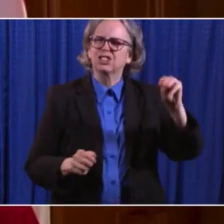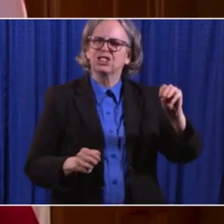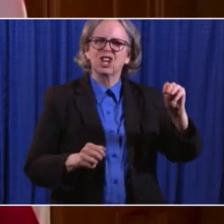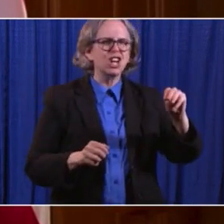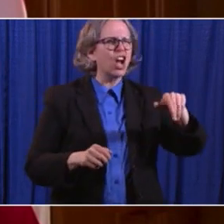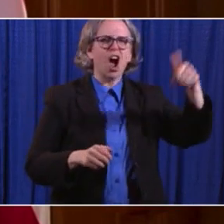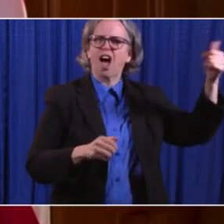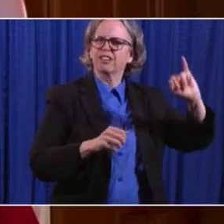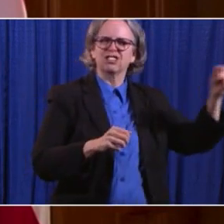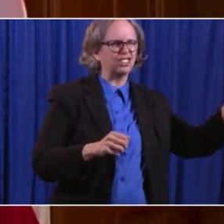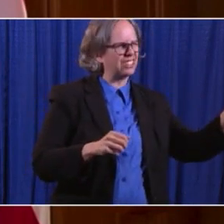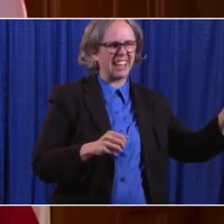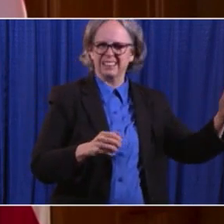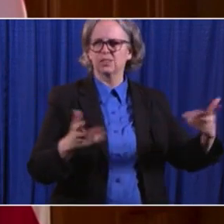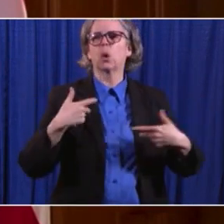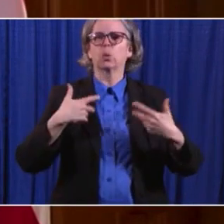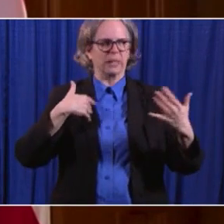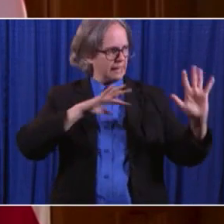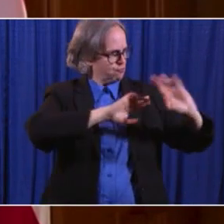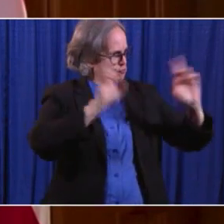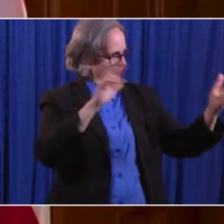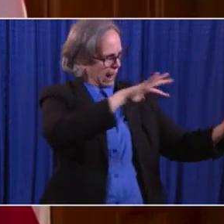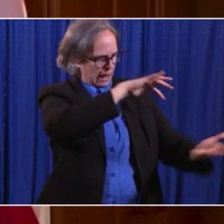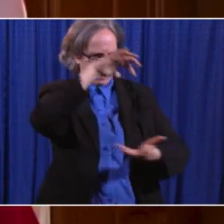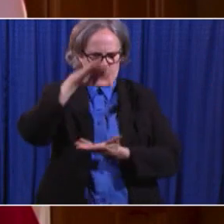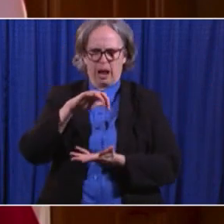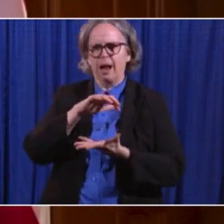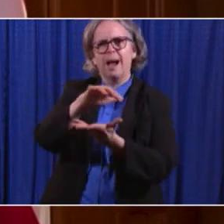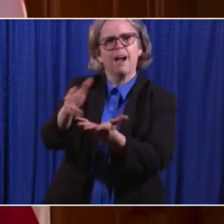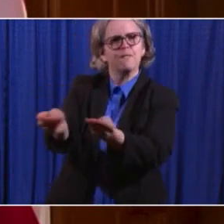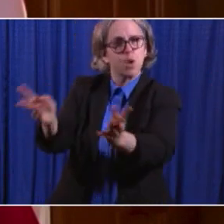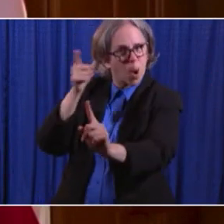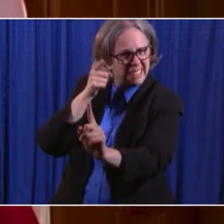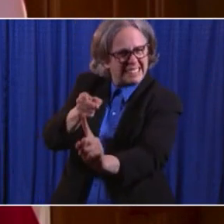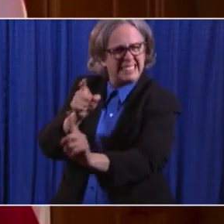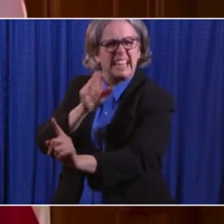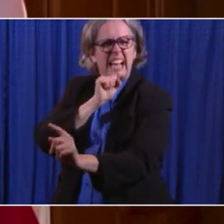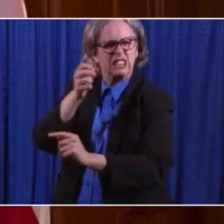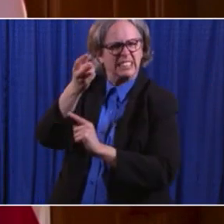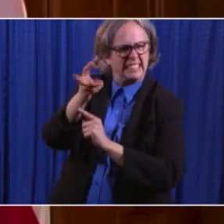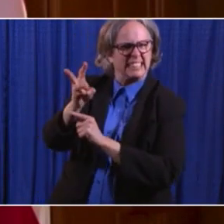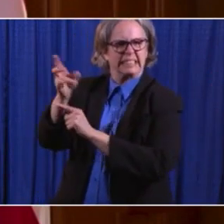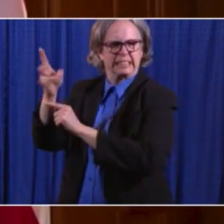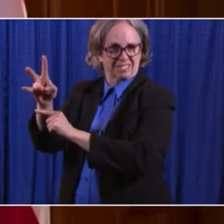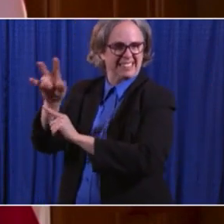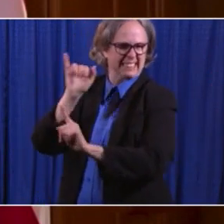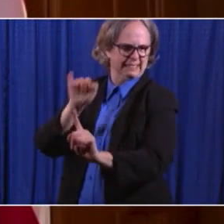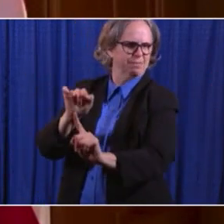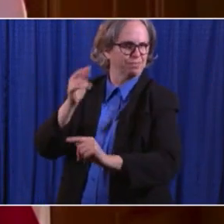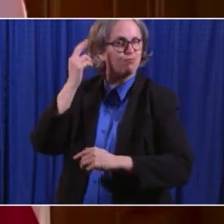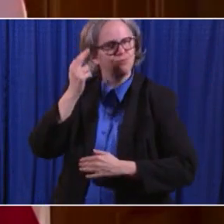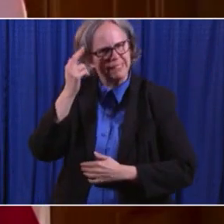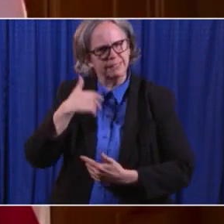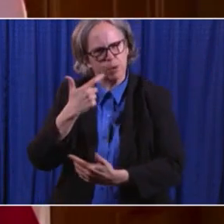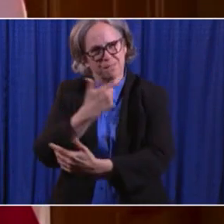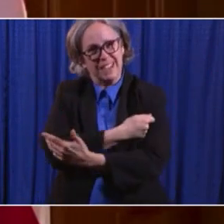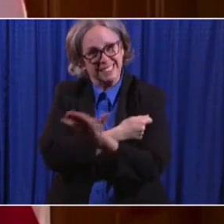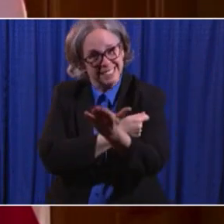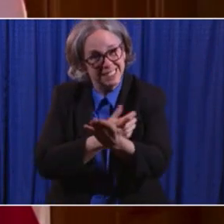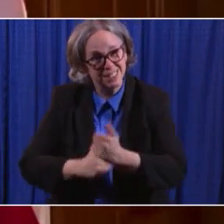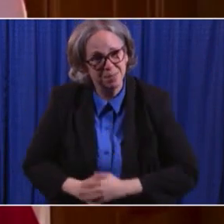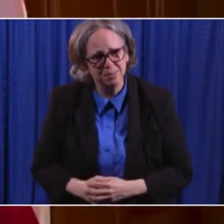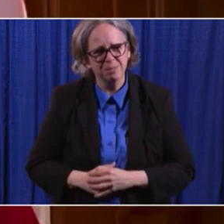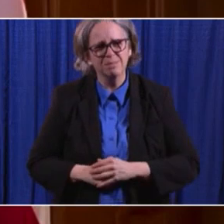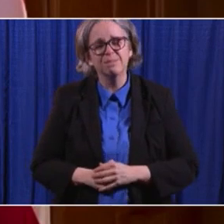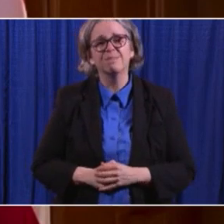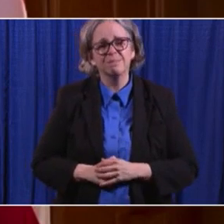students and to vaccinate them at the school, then we would ask them simply to reach out to us, and we